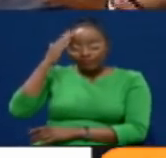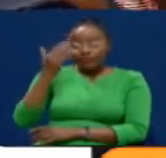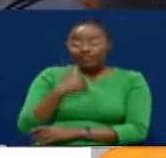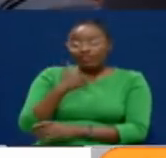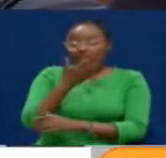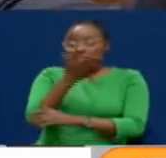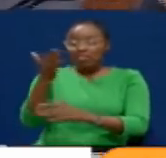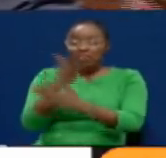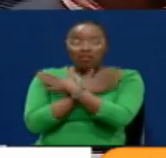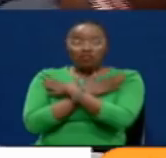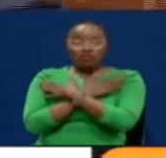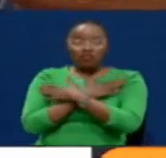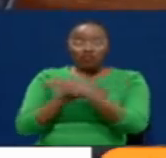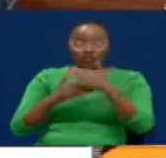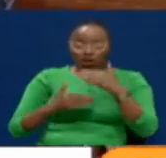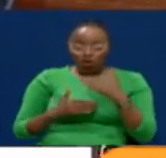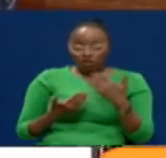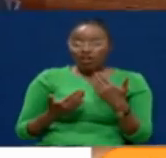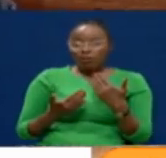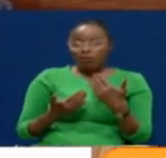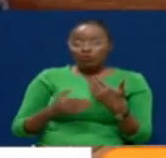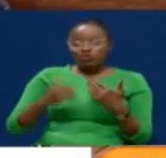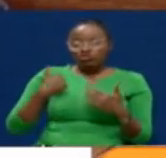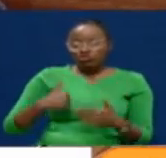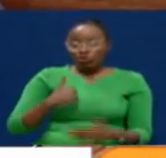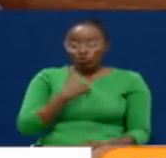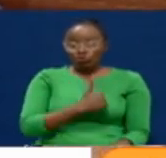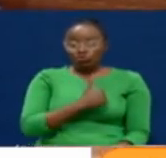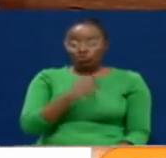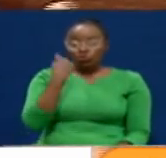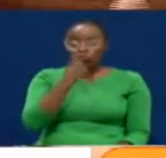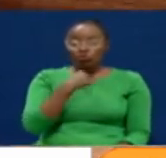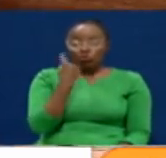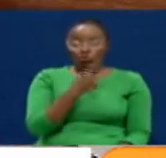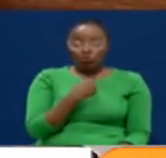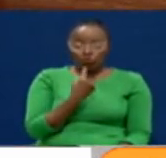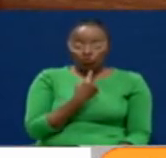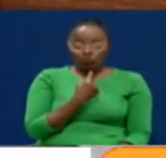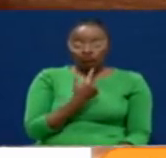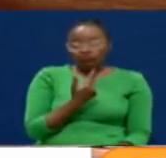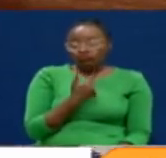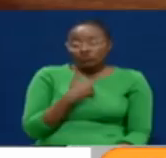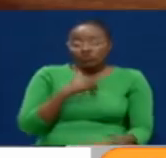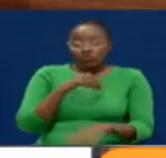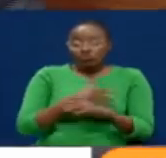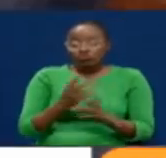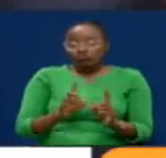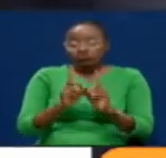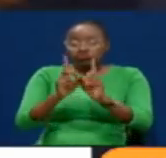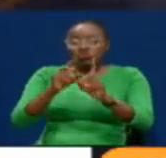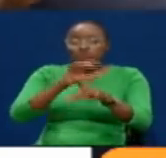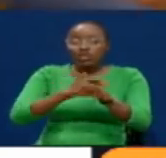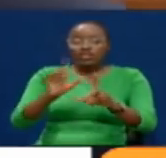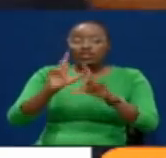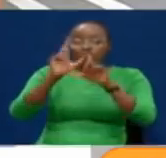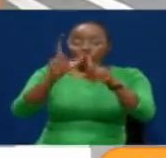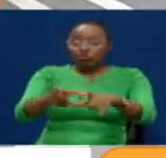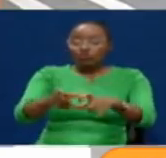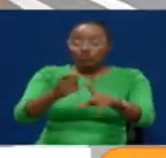friends of Honorable Junior, I mean, I don't, who took me to get a trophy from him. That's